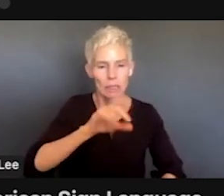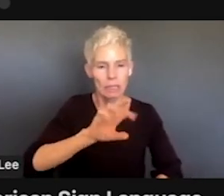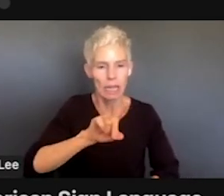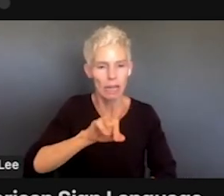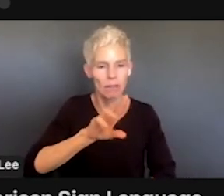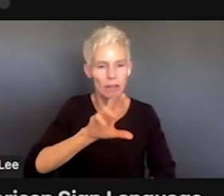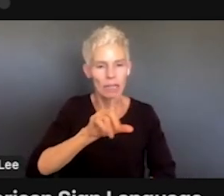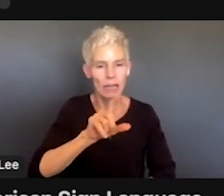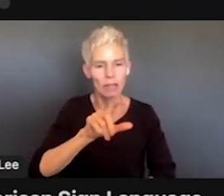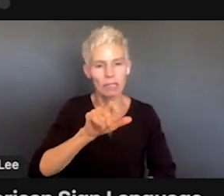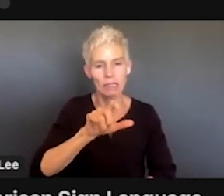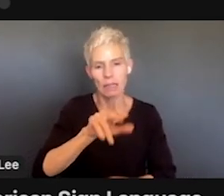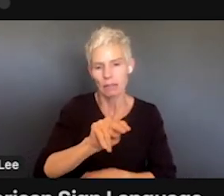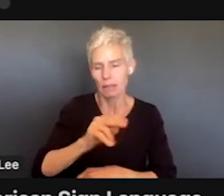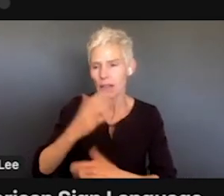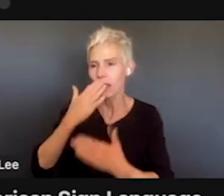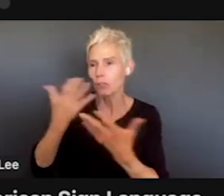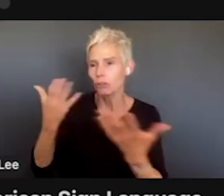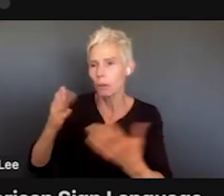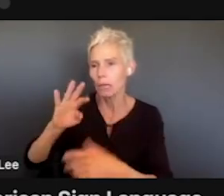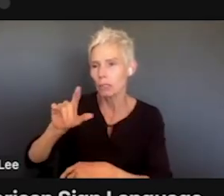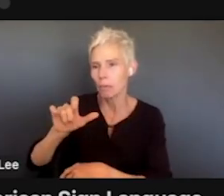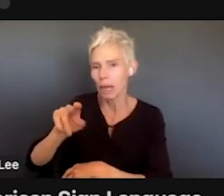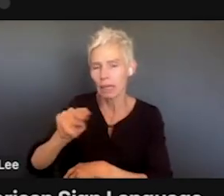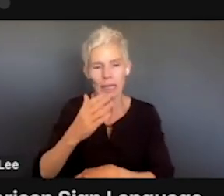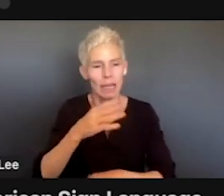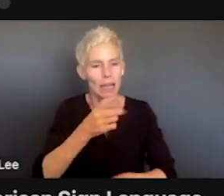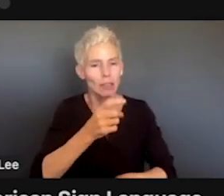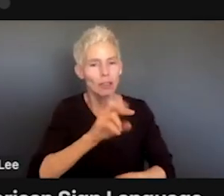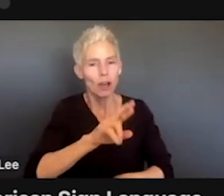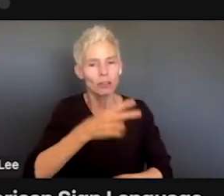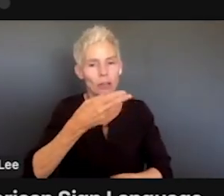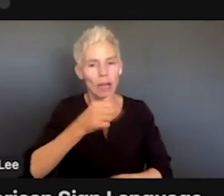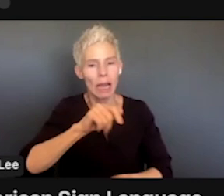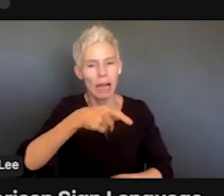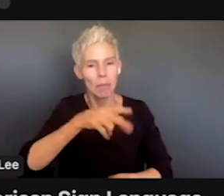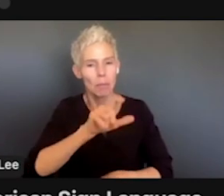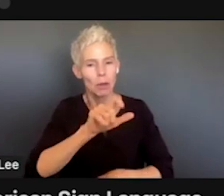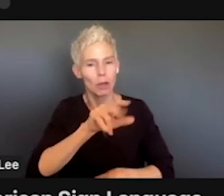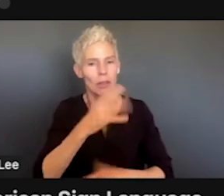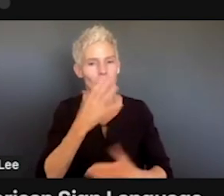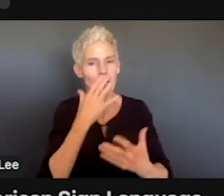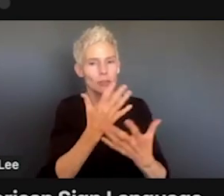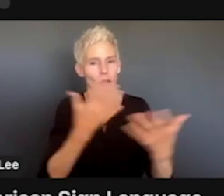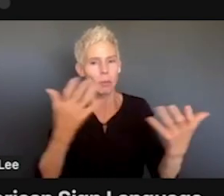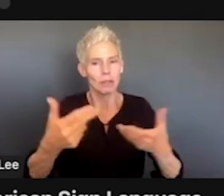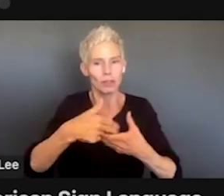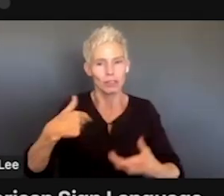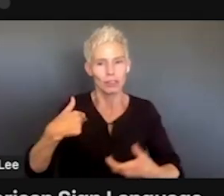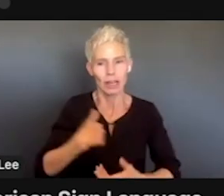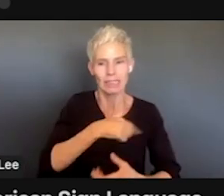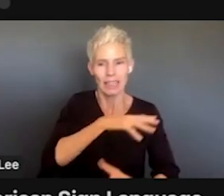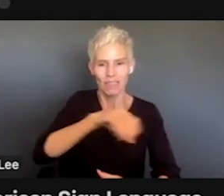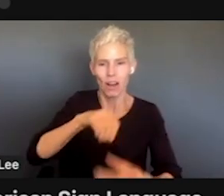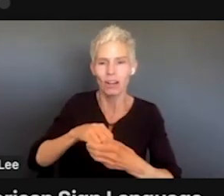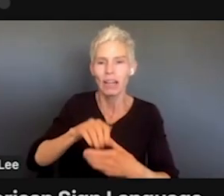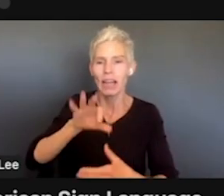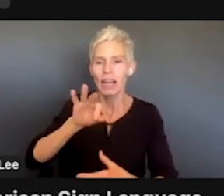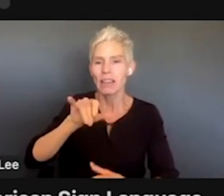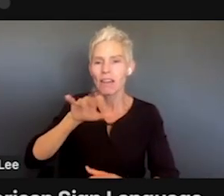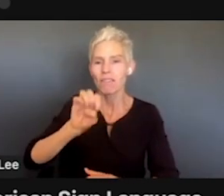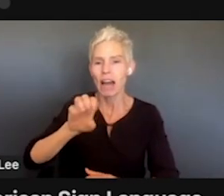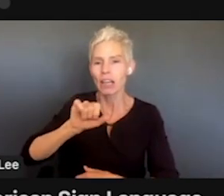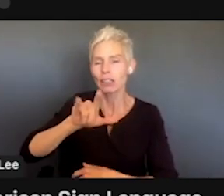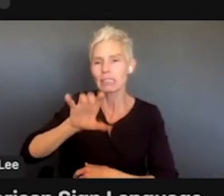Thanks so much, Megan. And Dr. Hepburn, thanks so much for joining us and being in the Fireside Chat seat. I